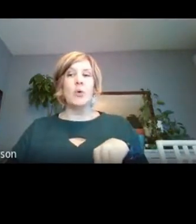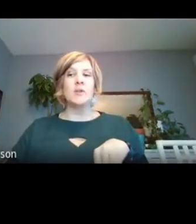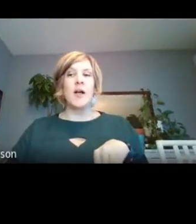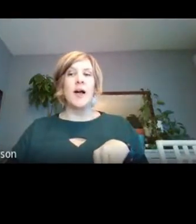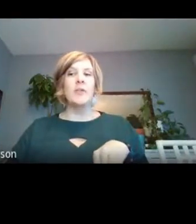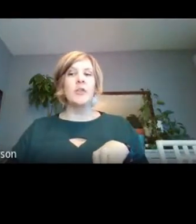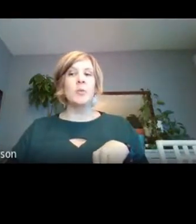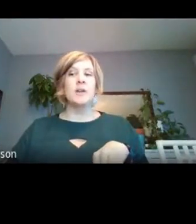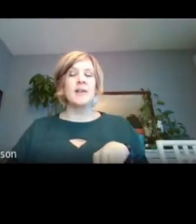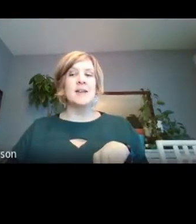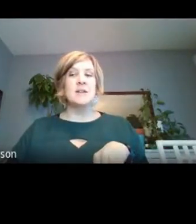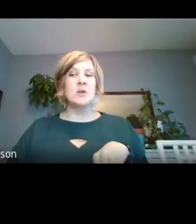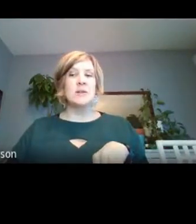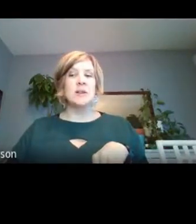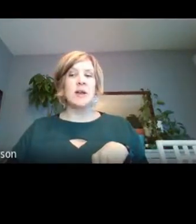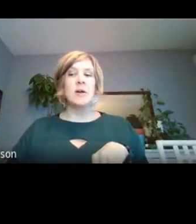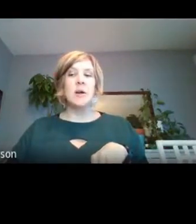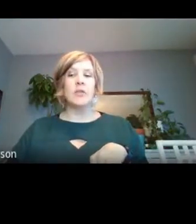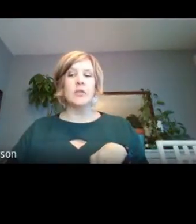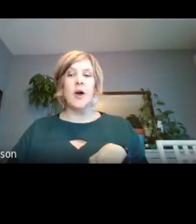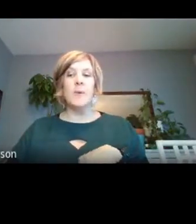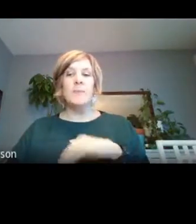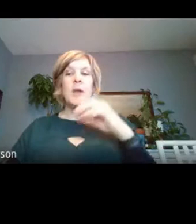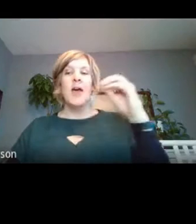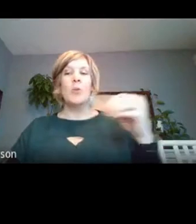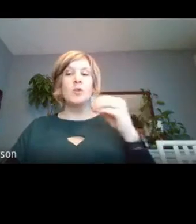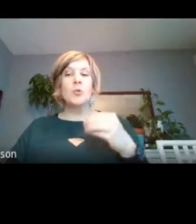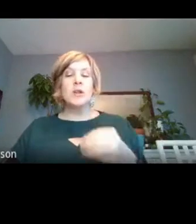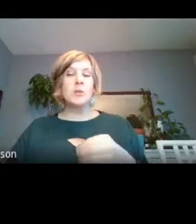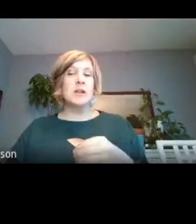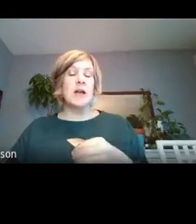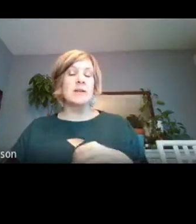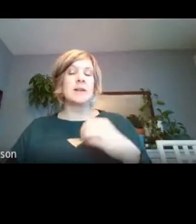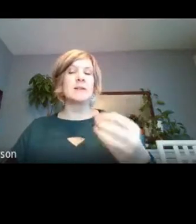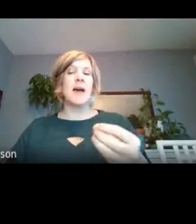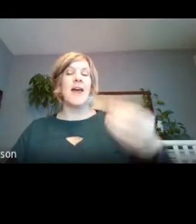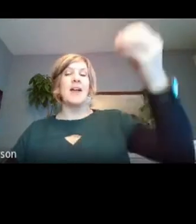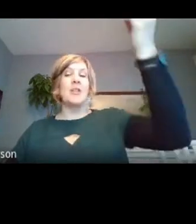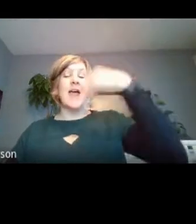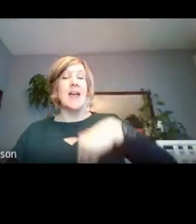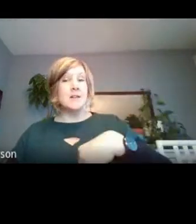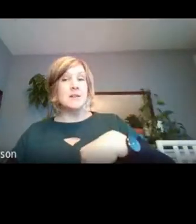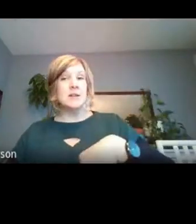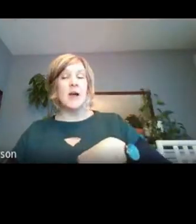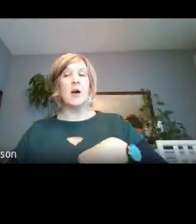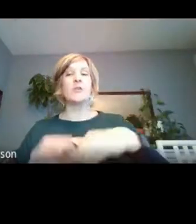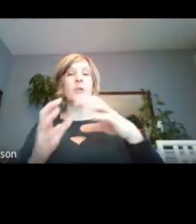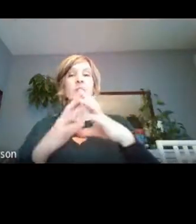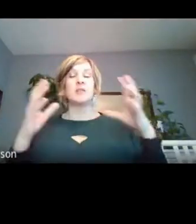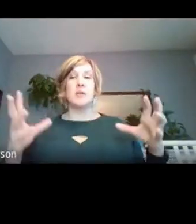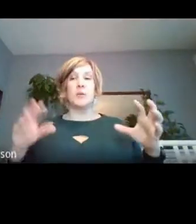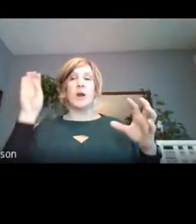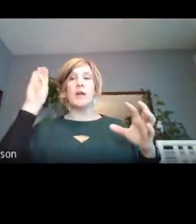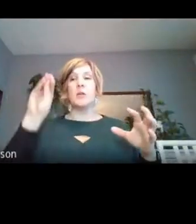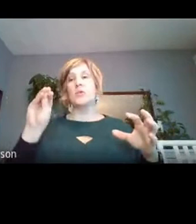know that poll is live this one has ended you can see there at the top and what's really really nice is that at the end of